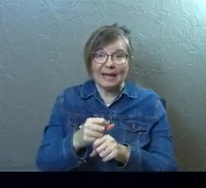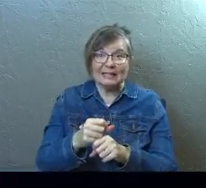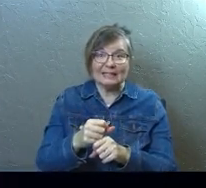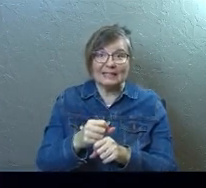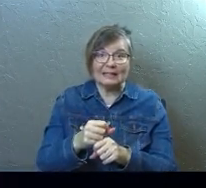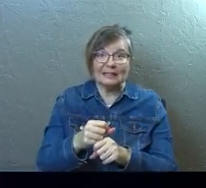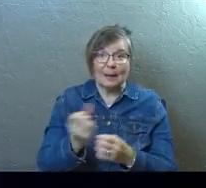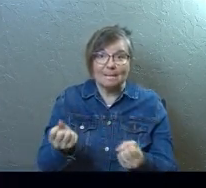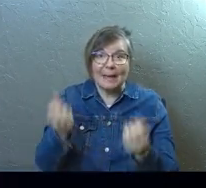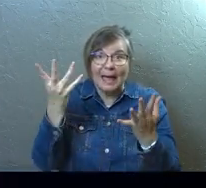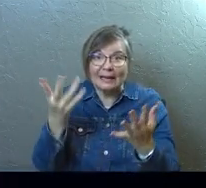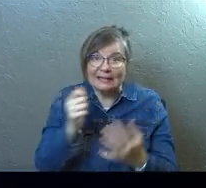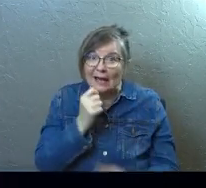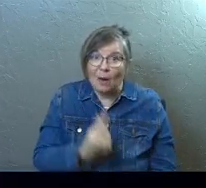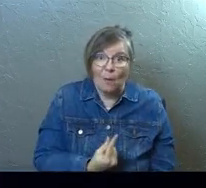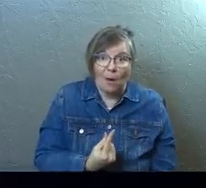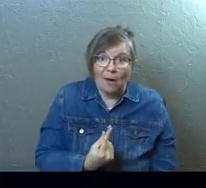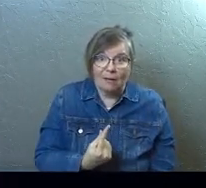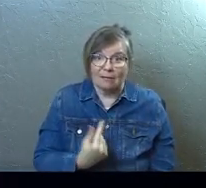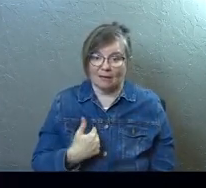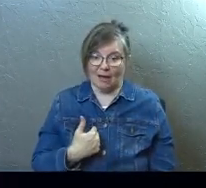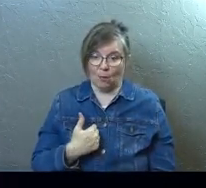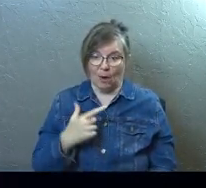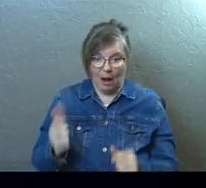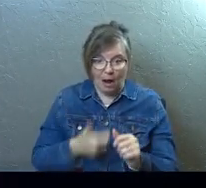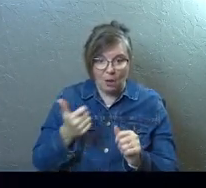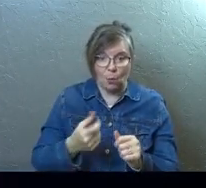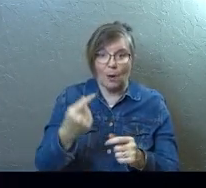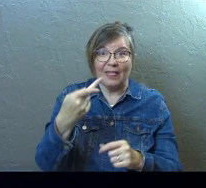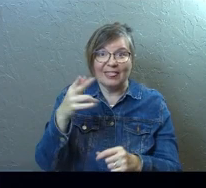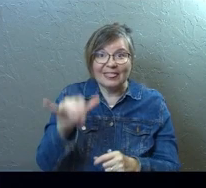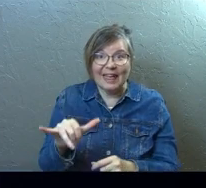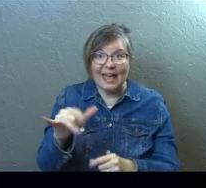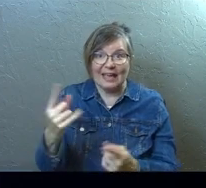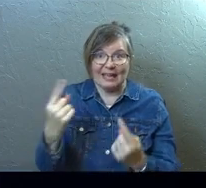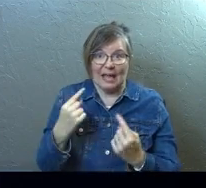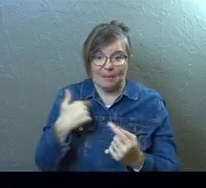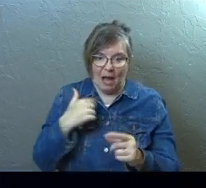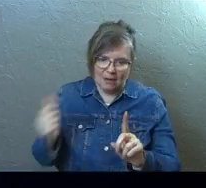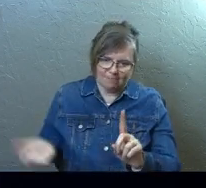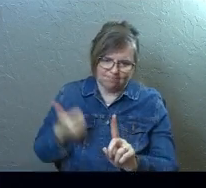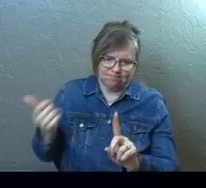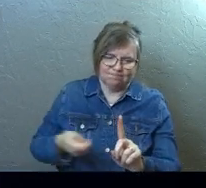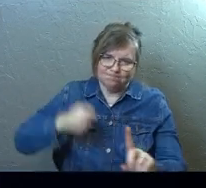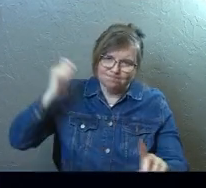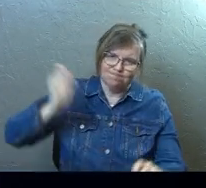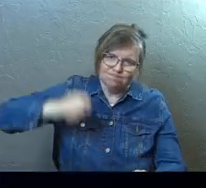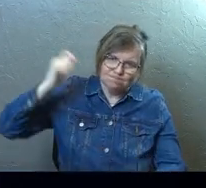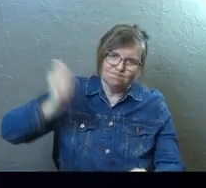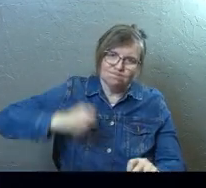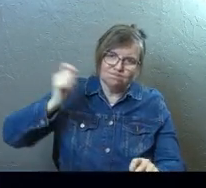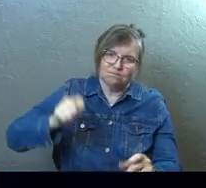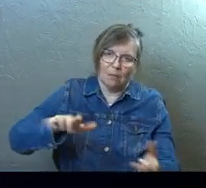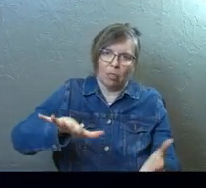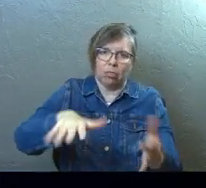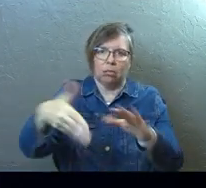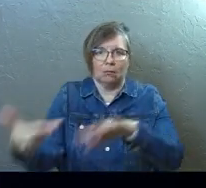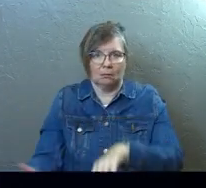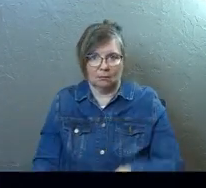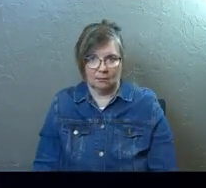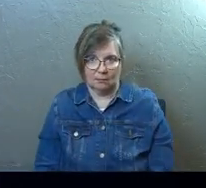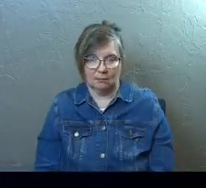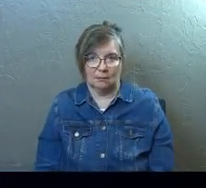plural. He's like, when they came, I went after it. I got my handy club out and I beat it to